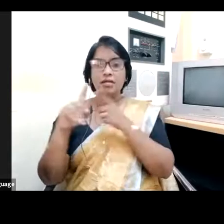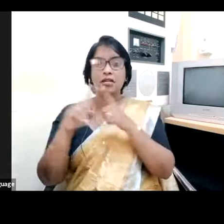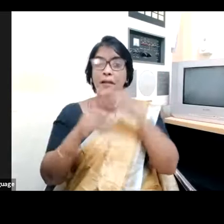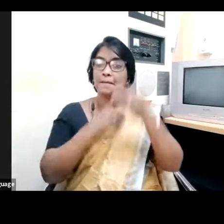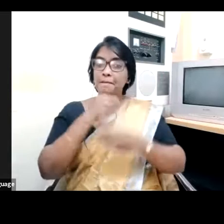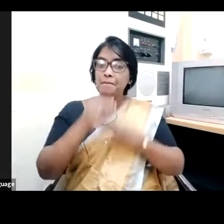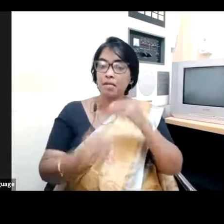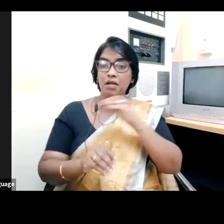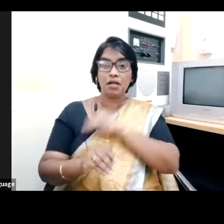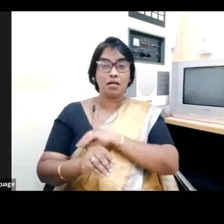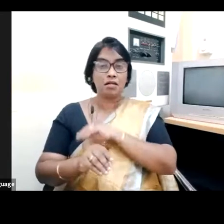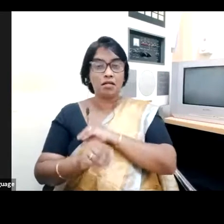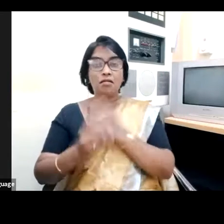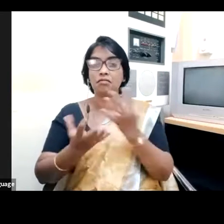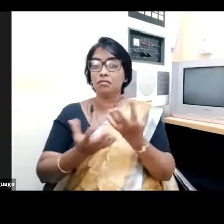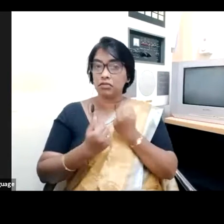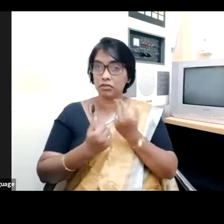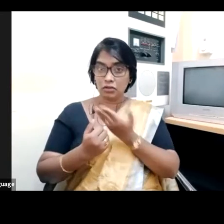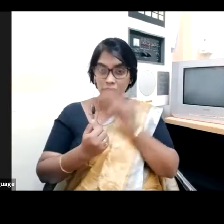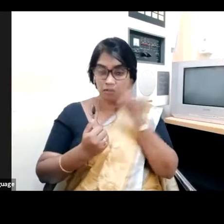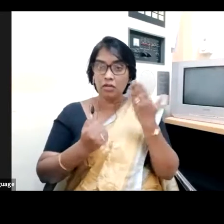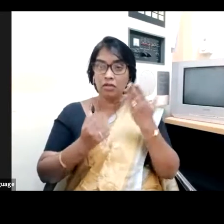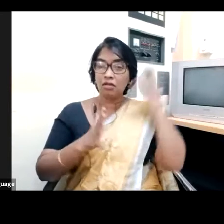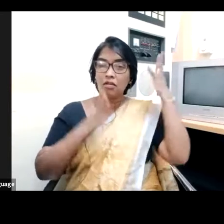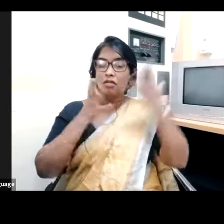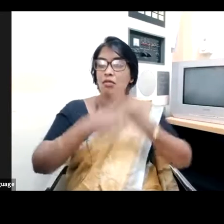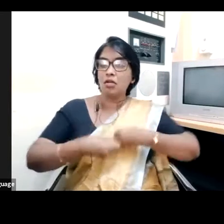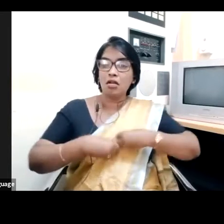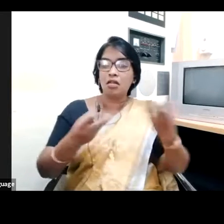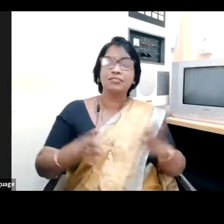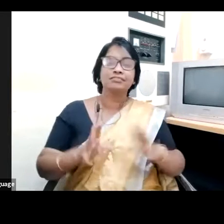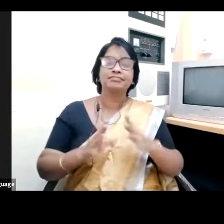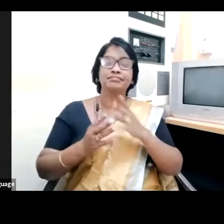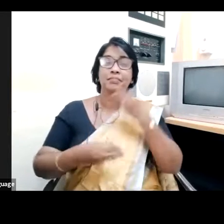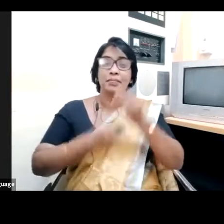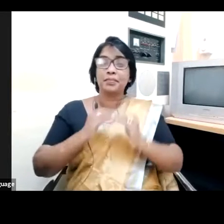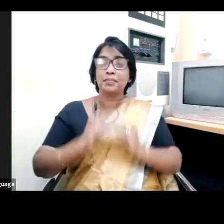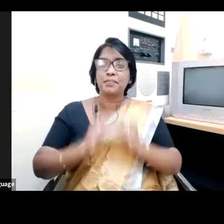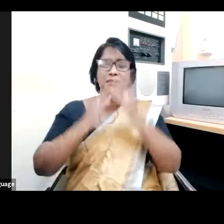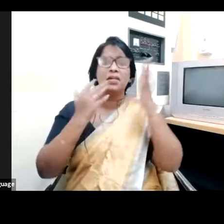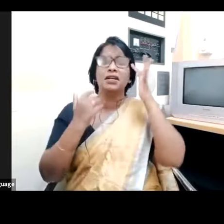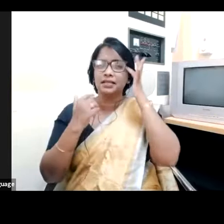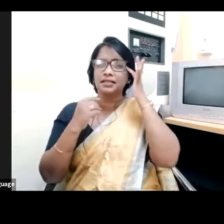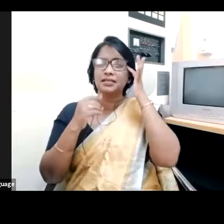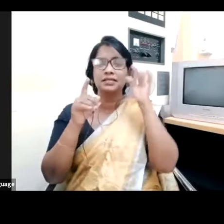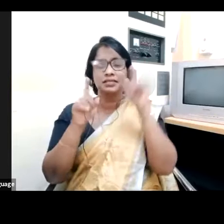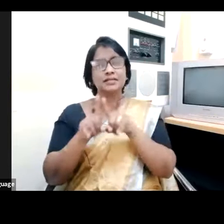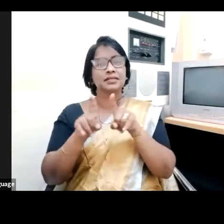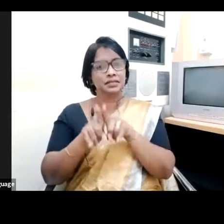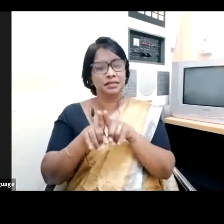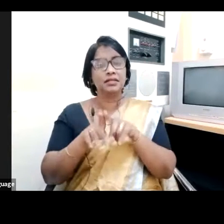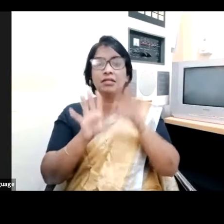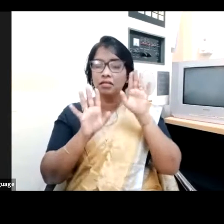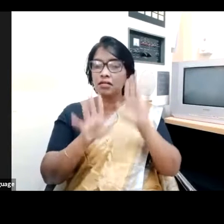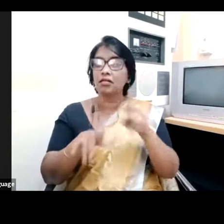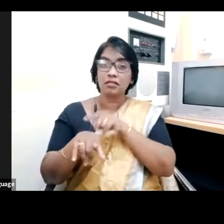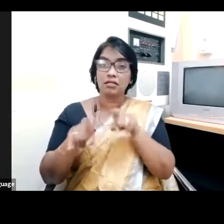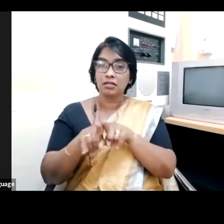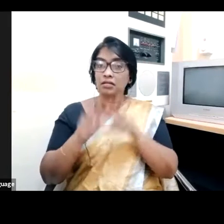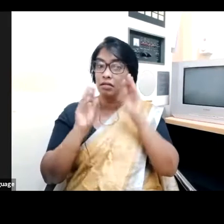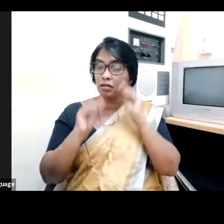cross 1.5 degrees centigrade, those profits, I'm not sure where they're going to find them. So with that, I'm going to invite